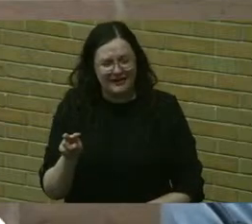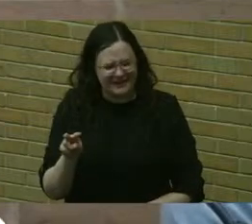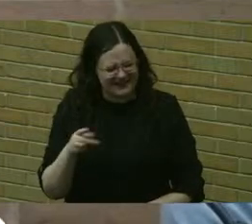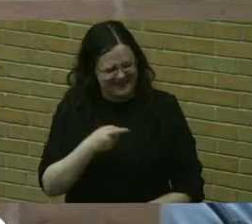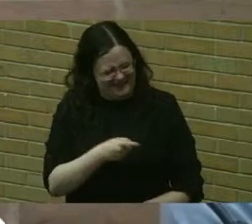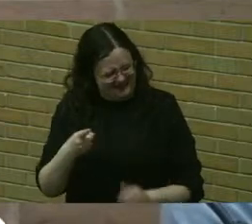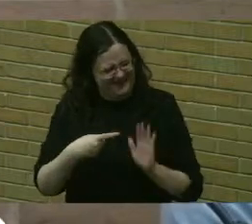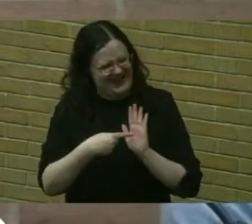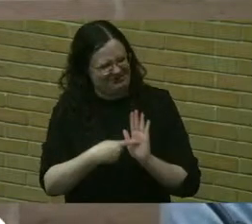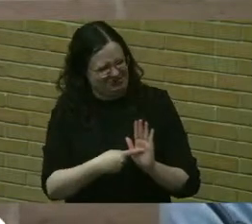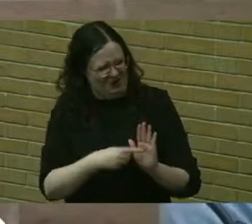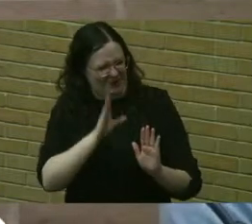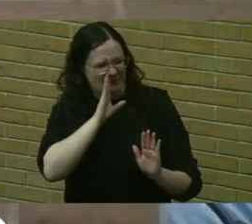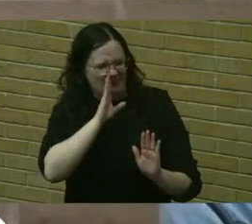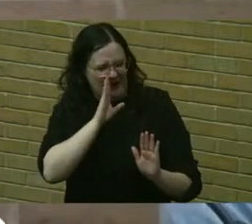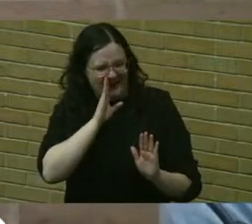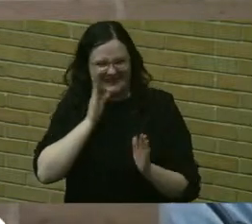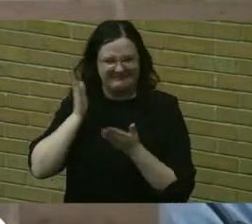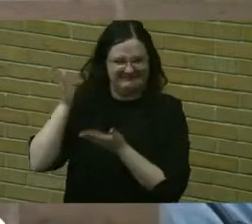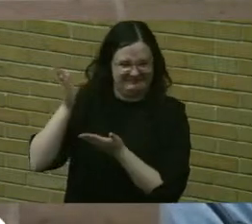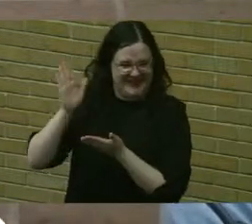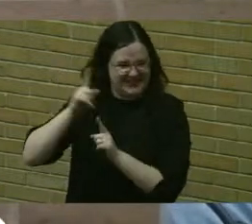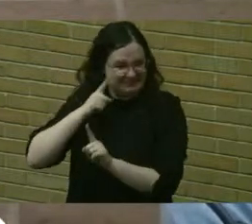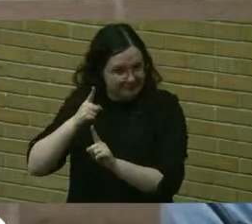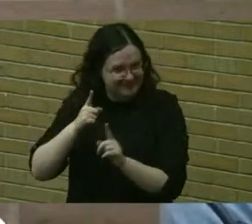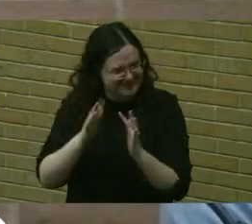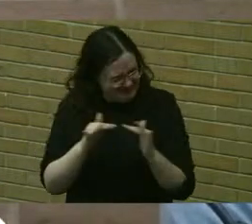for: diversity in all forms.